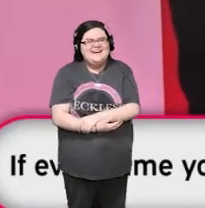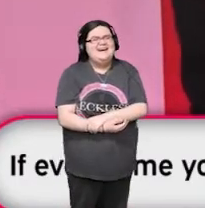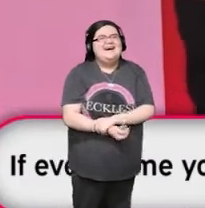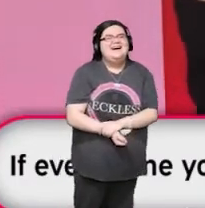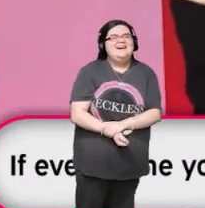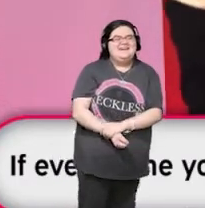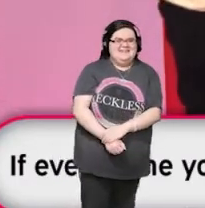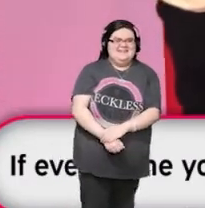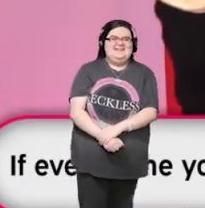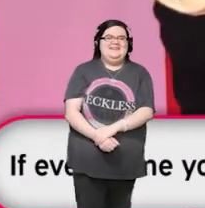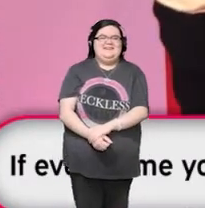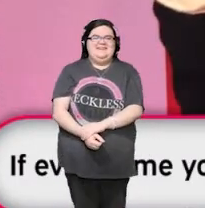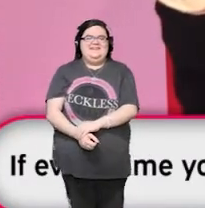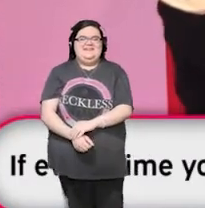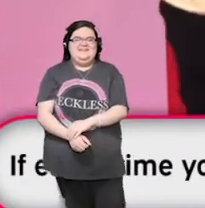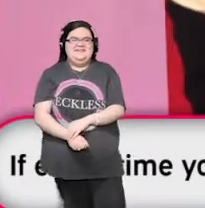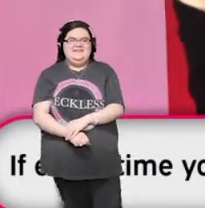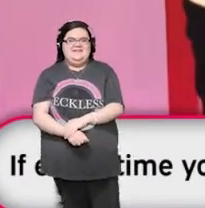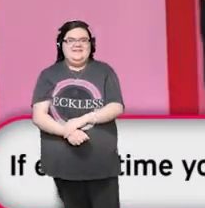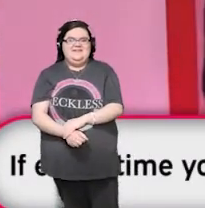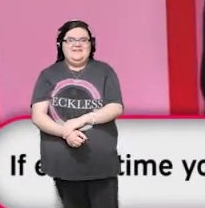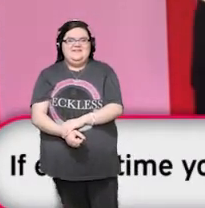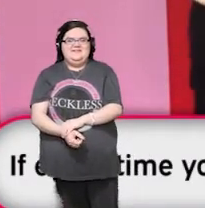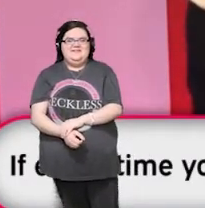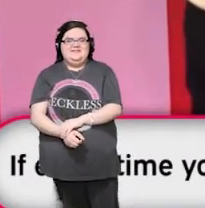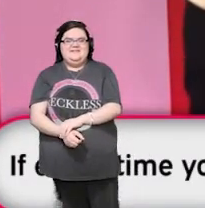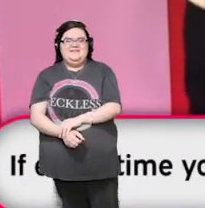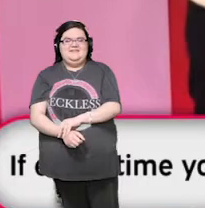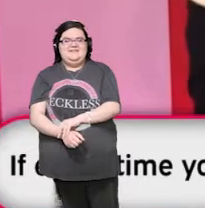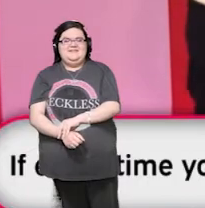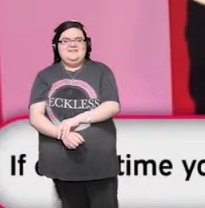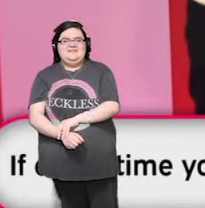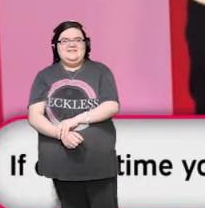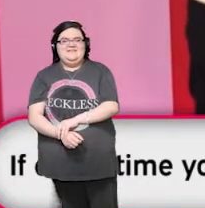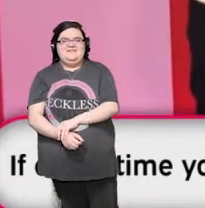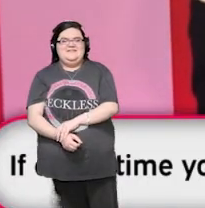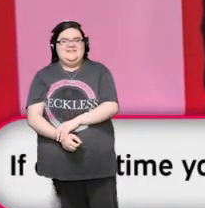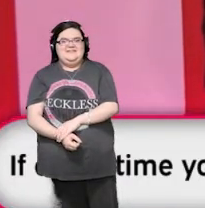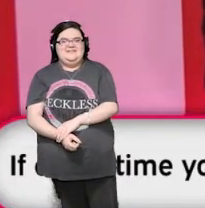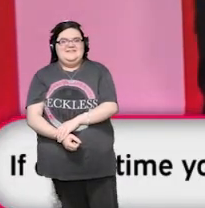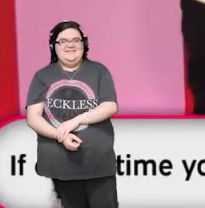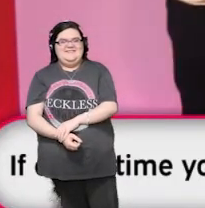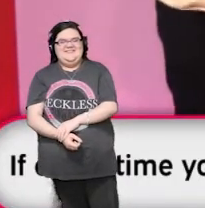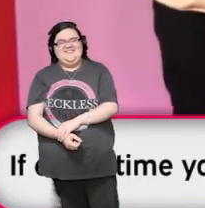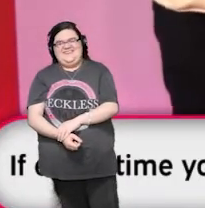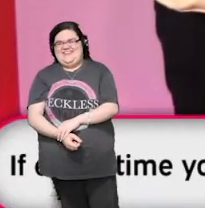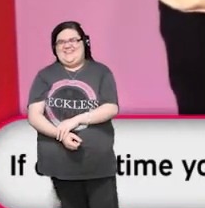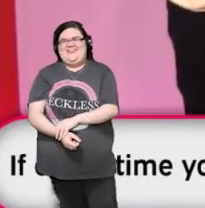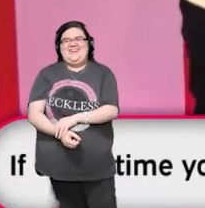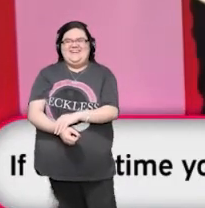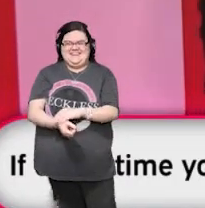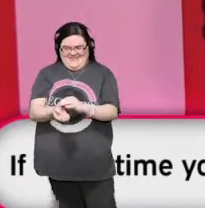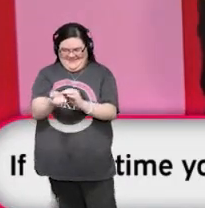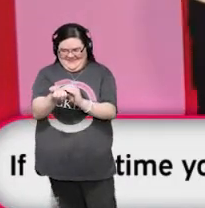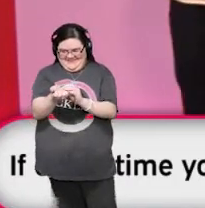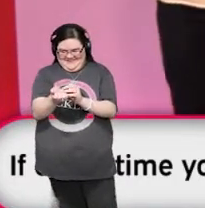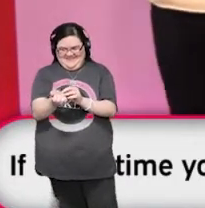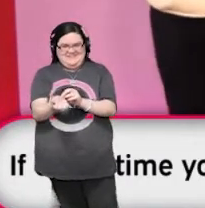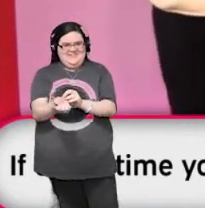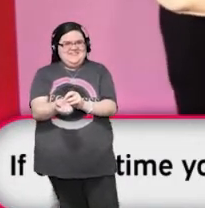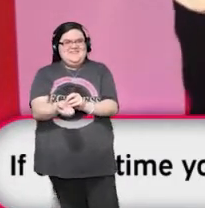What? Probably that. Oh, bro, I have no idea. So every time you have sex? Yeah. Oh my god.